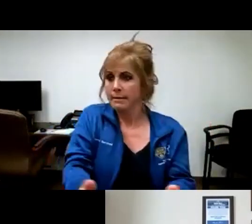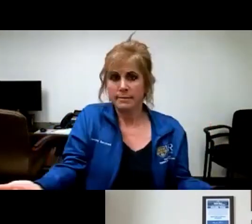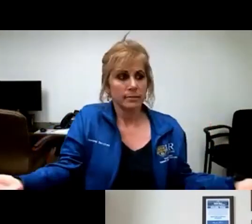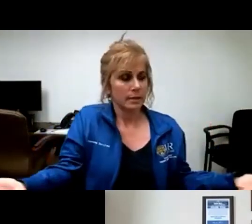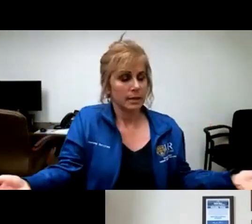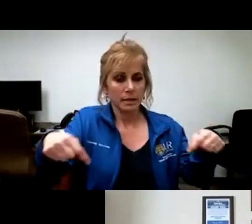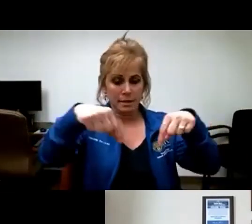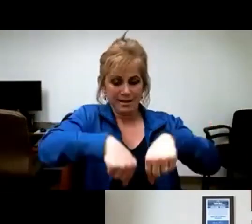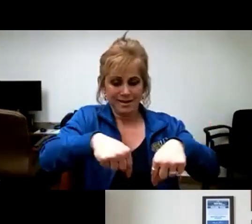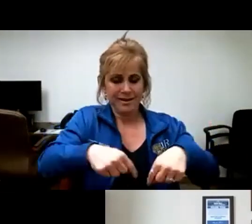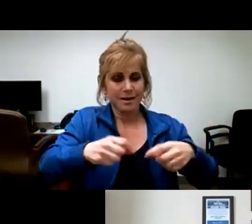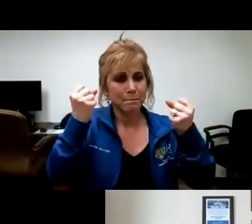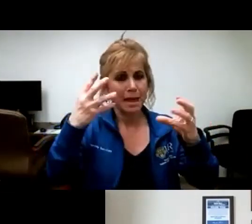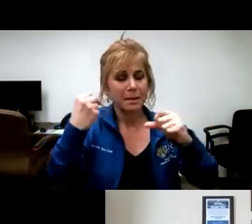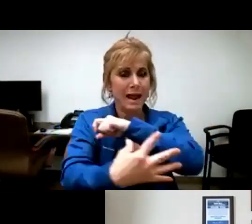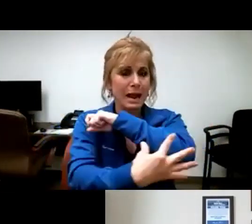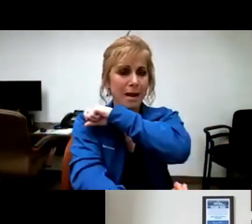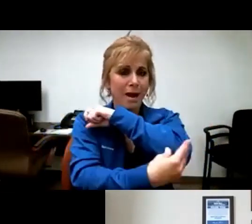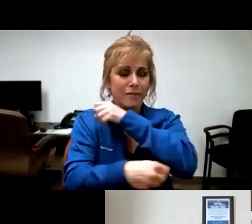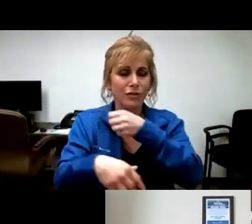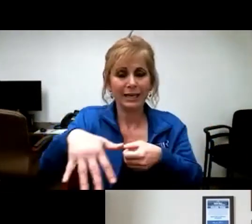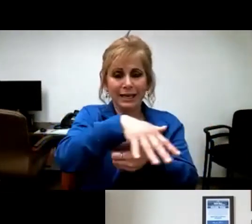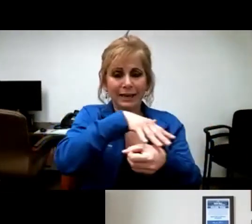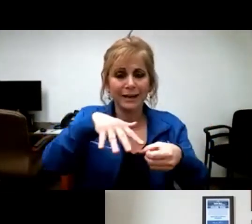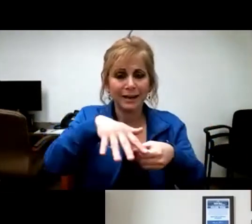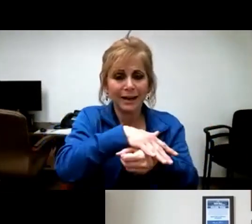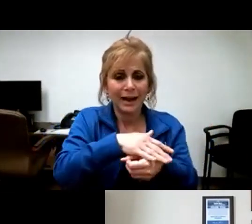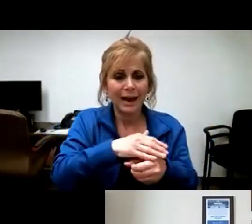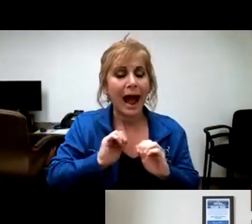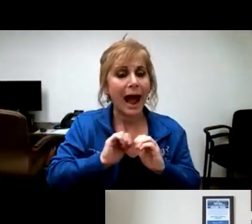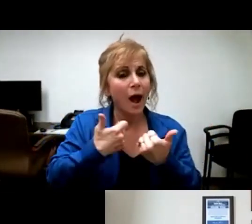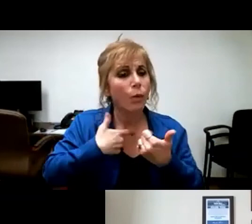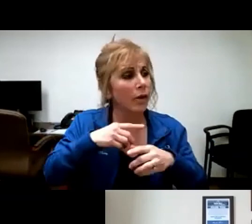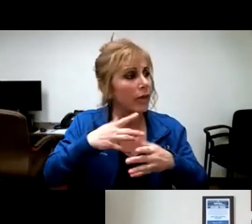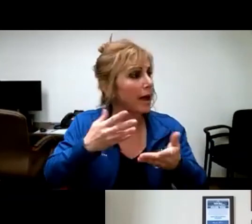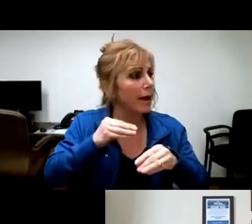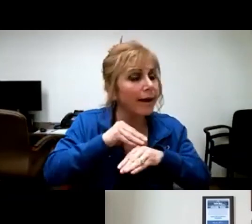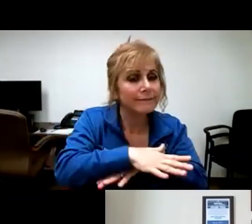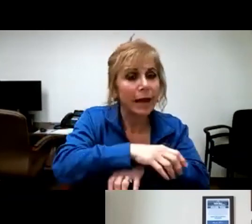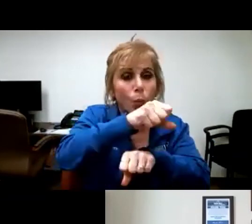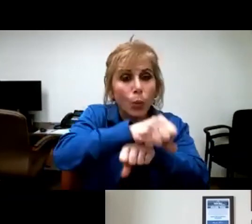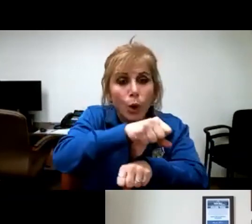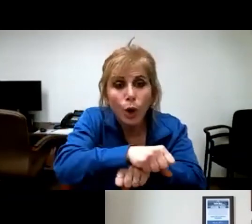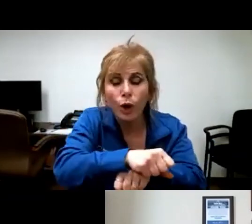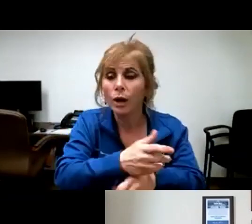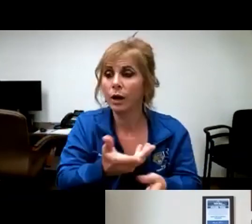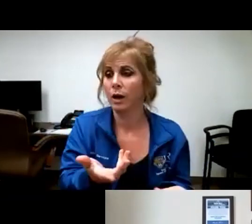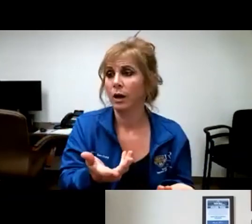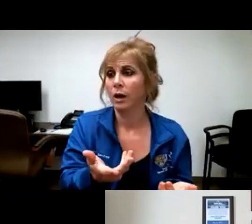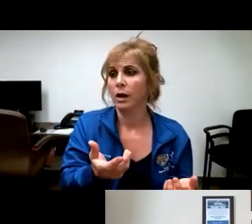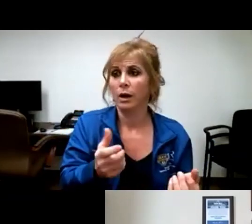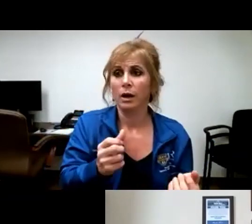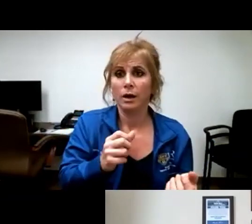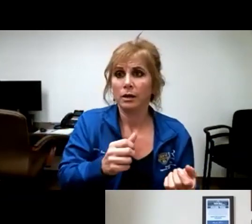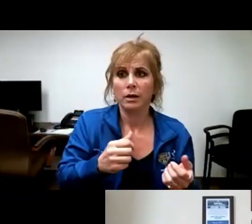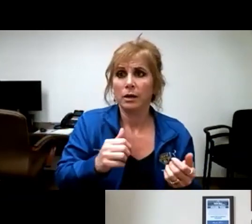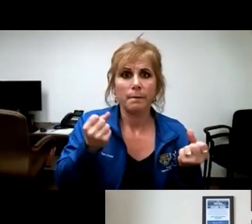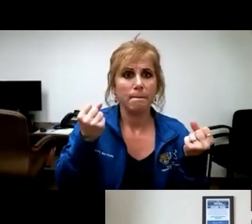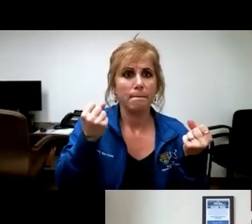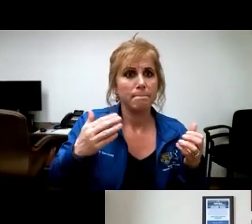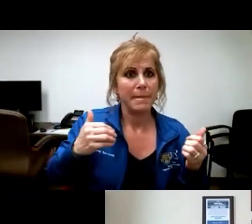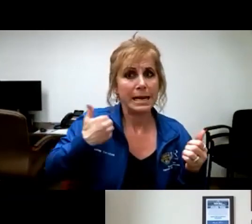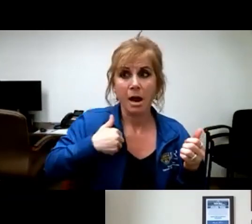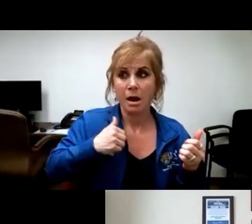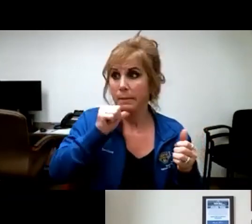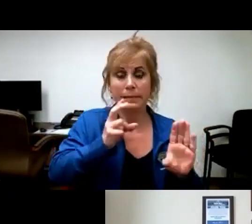areas, what's that going to mean long-term if the workforce ages into retirement without enough young people to replace it? And that's a question